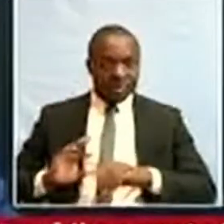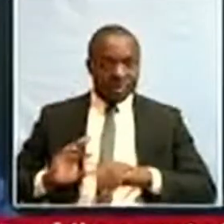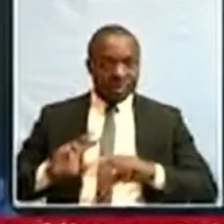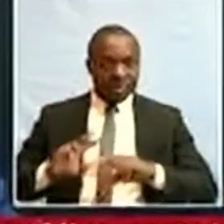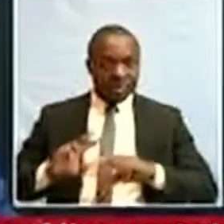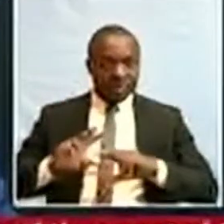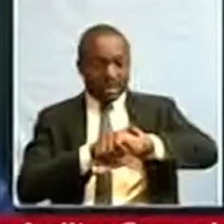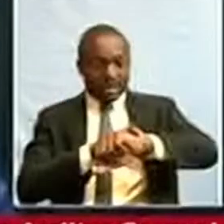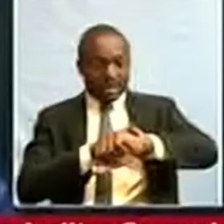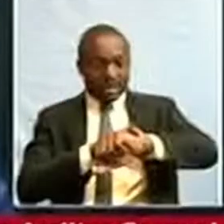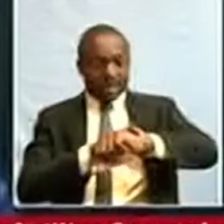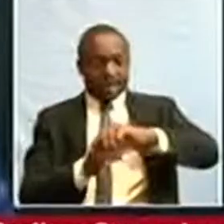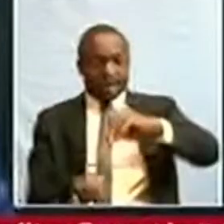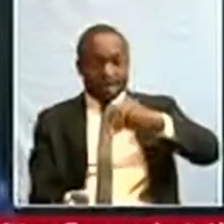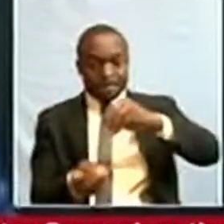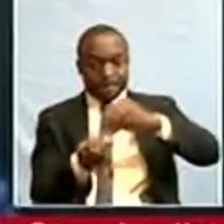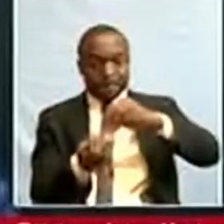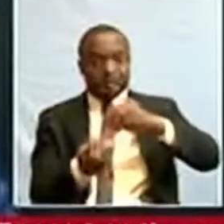This